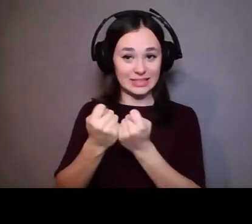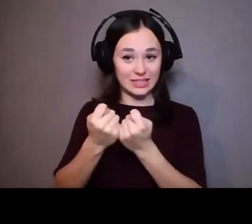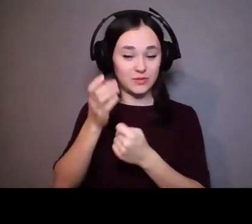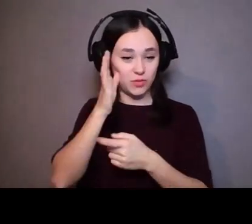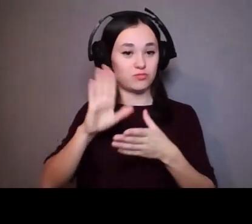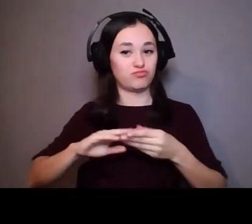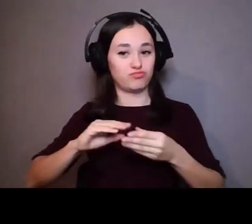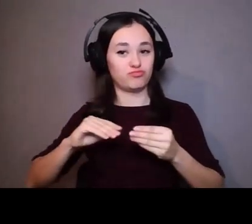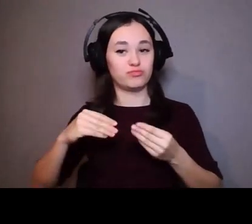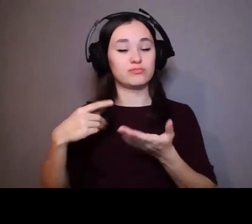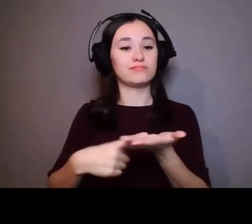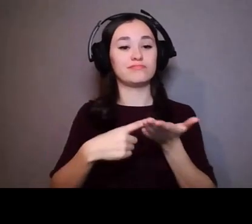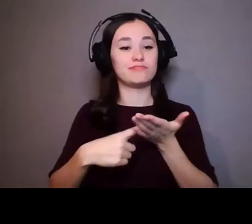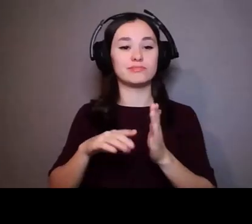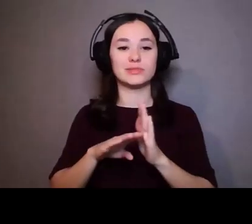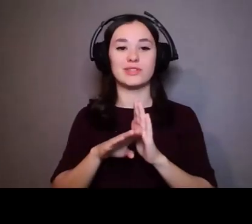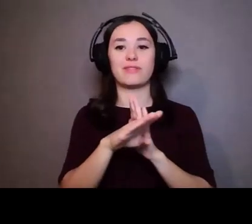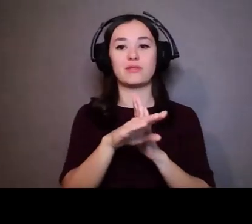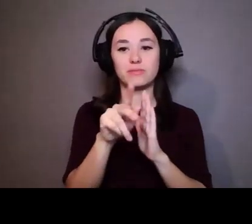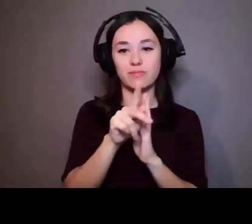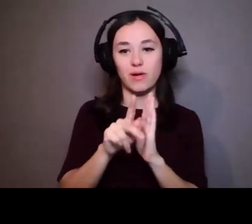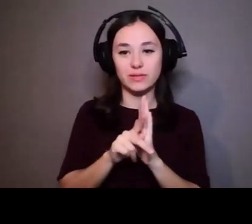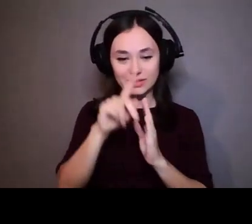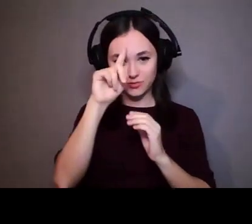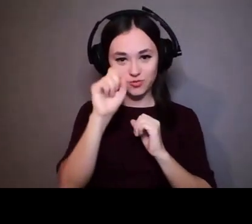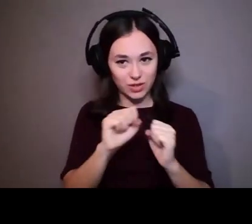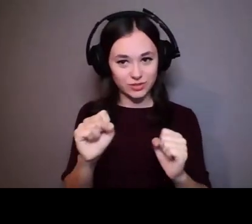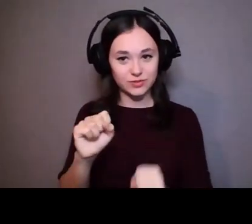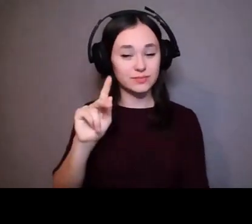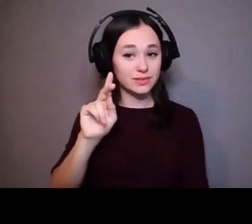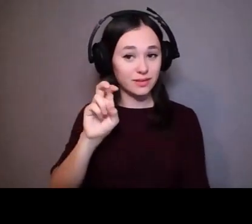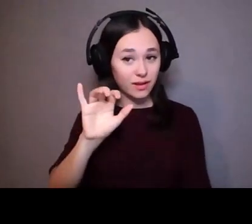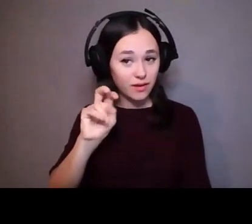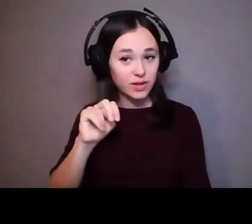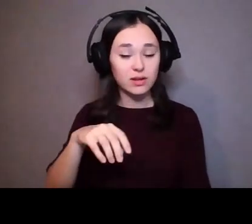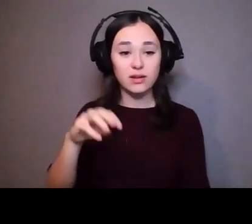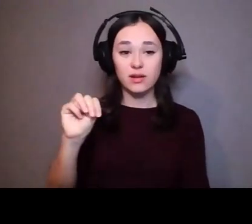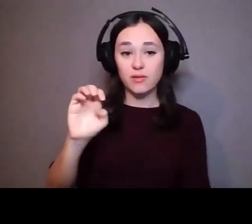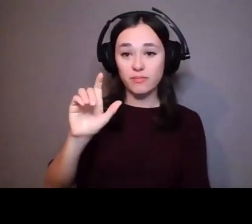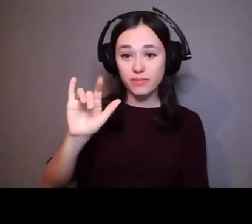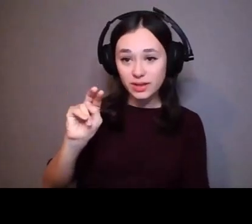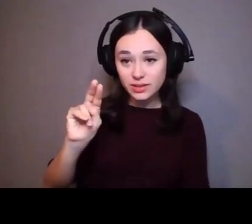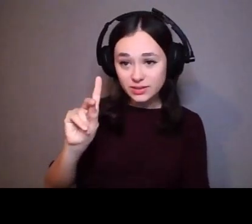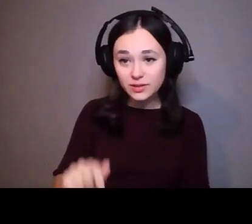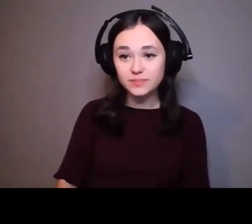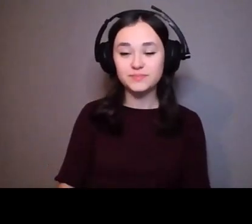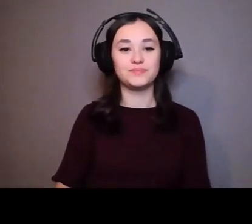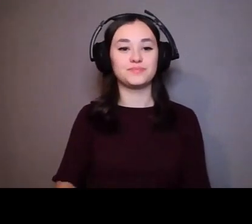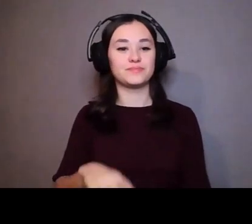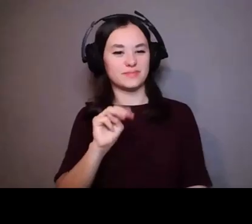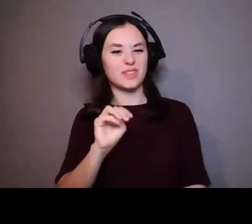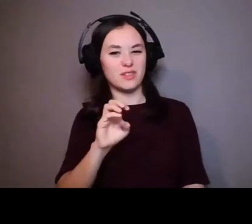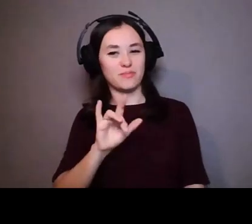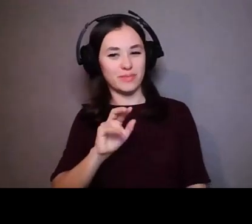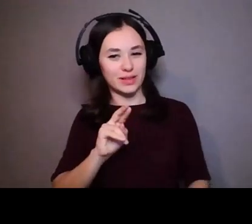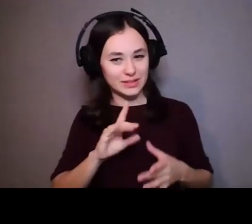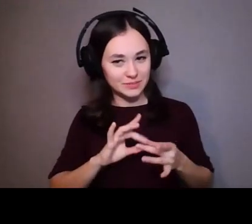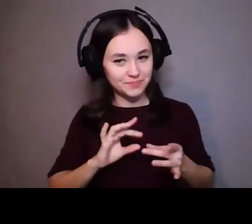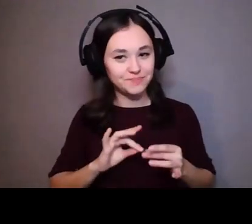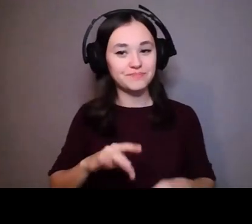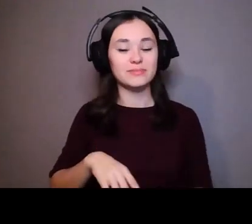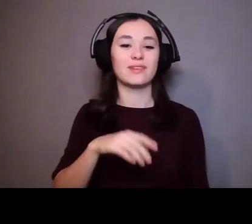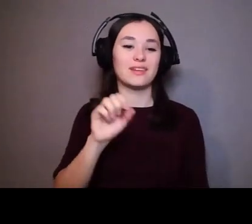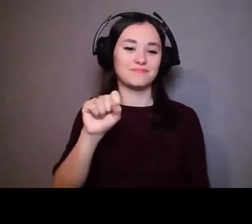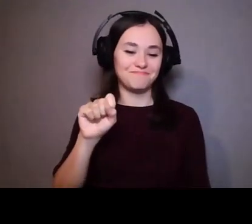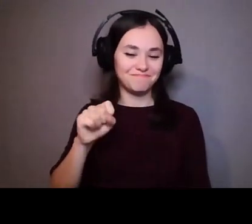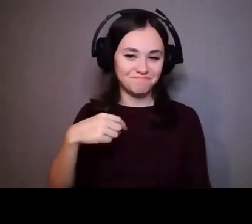policy strategy conversation. Kevin, Melinda? That's me. Thank you. And I just wanted to note one of our team members did